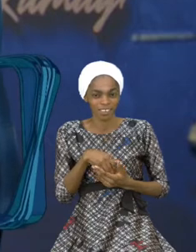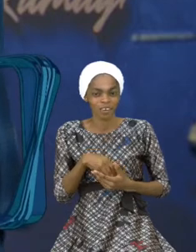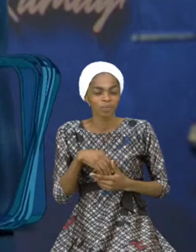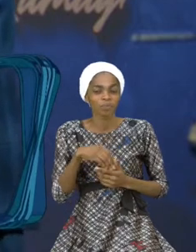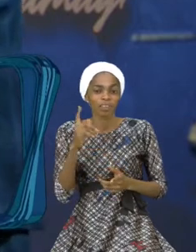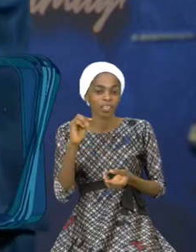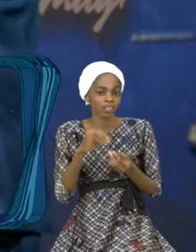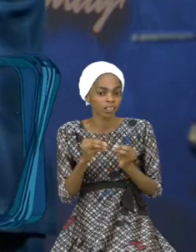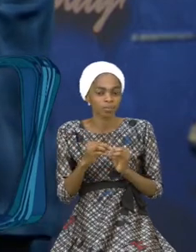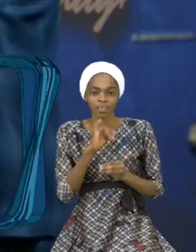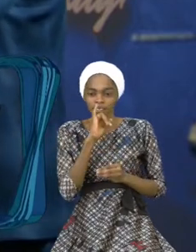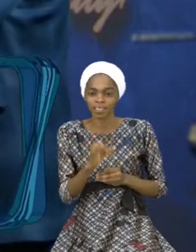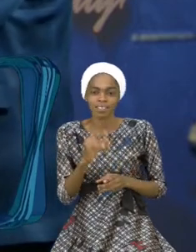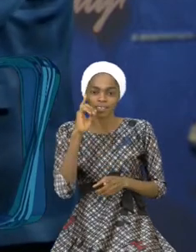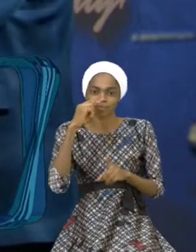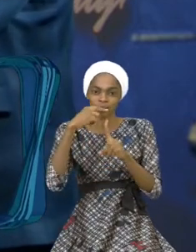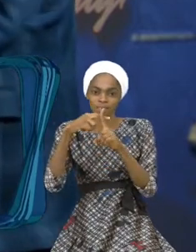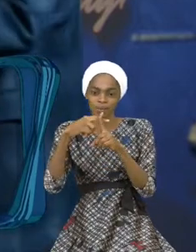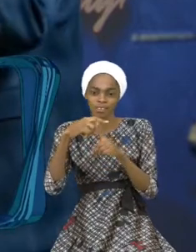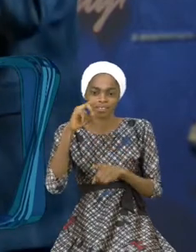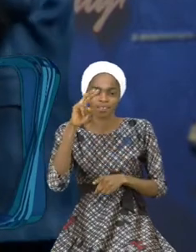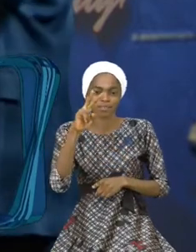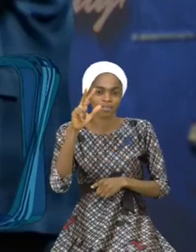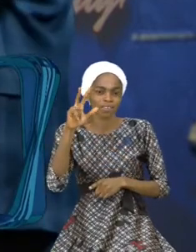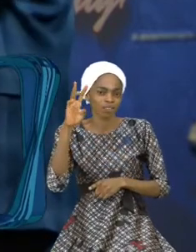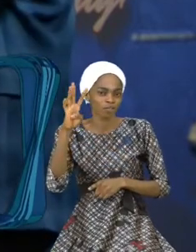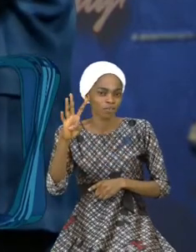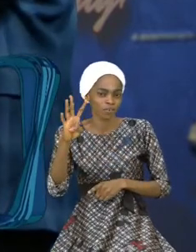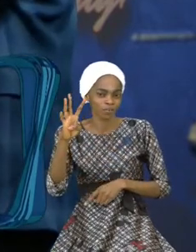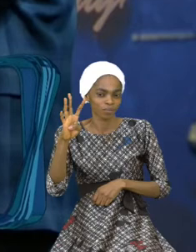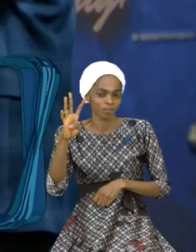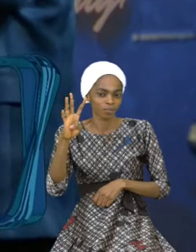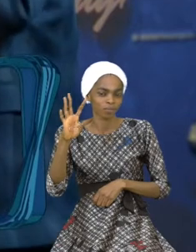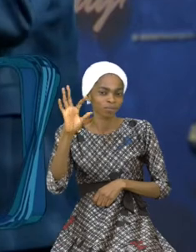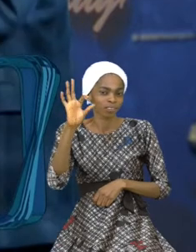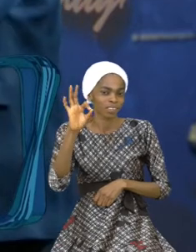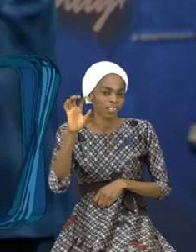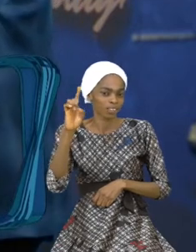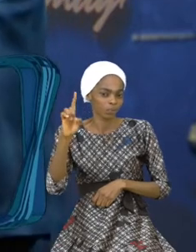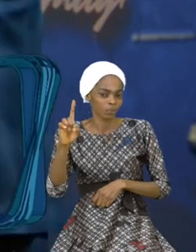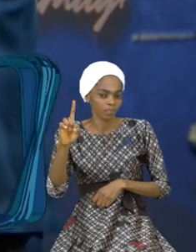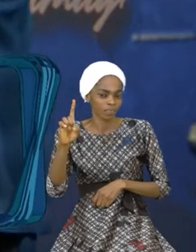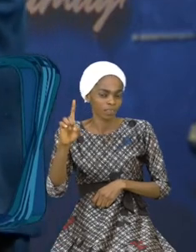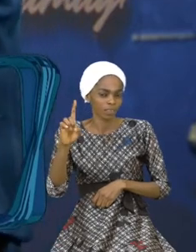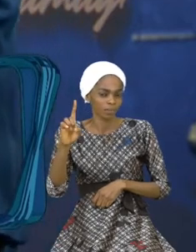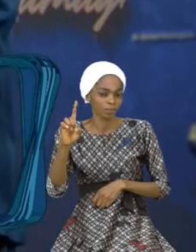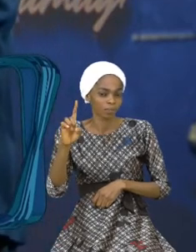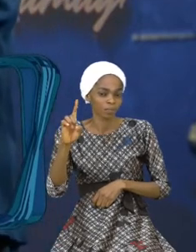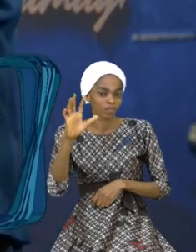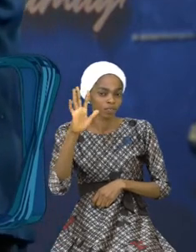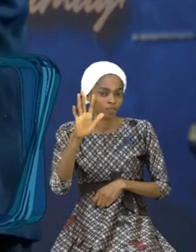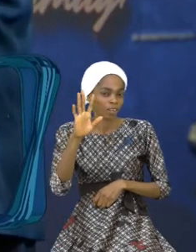the number is plus two three four nine one five